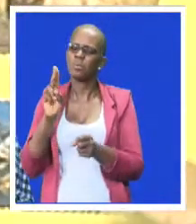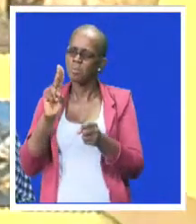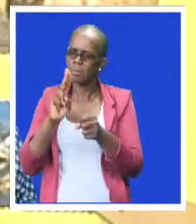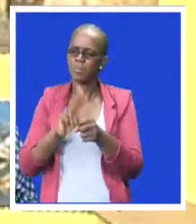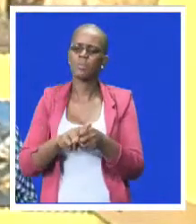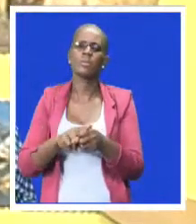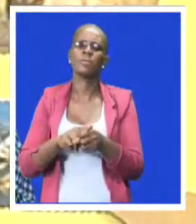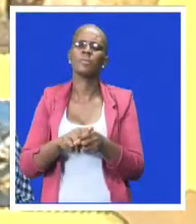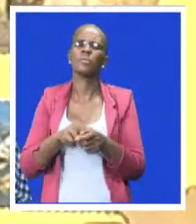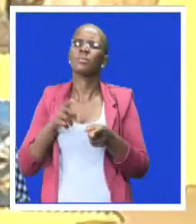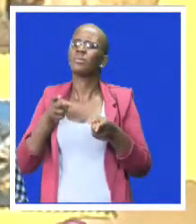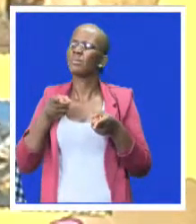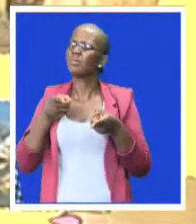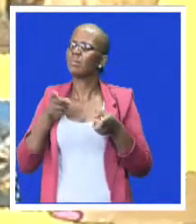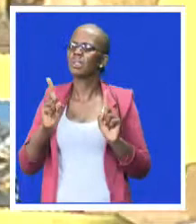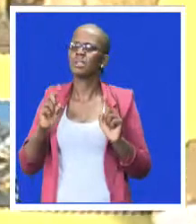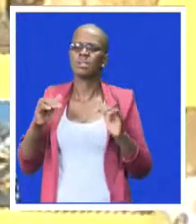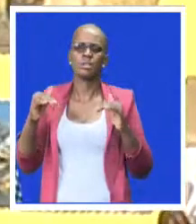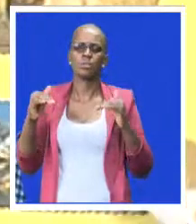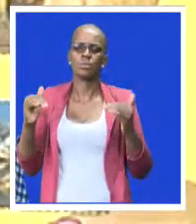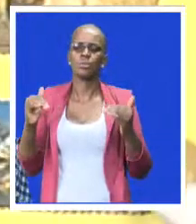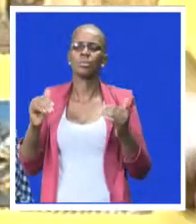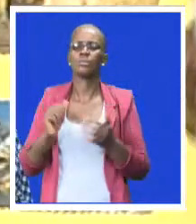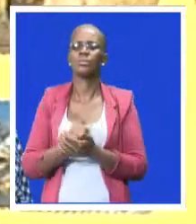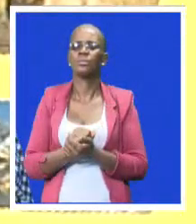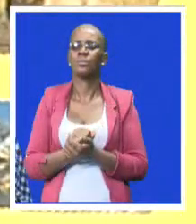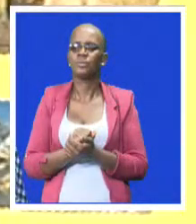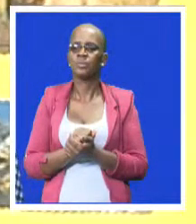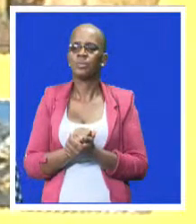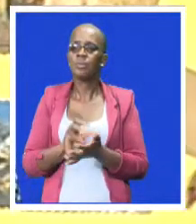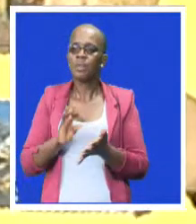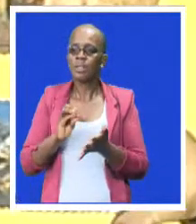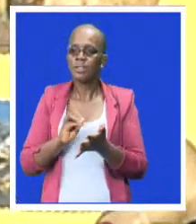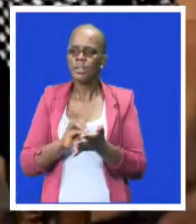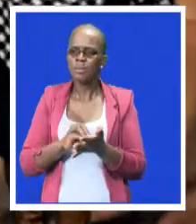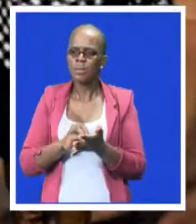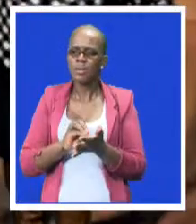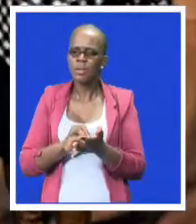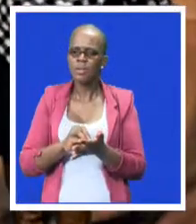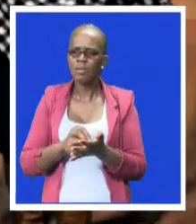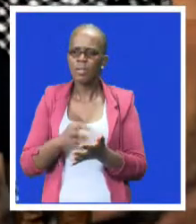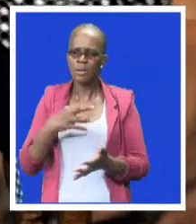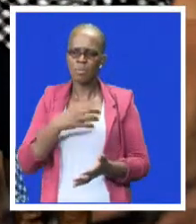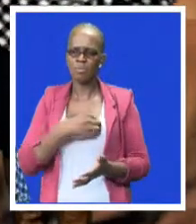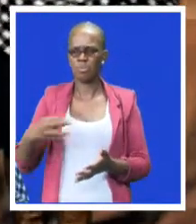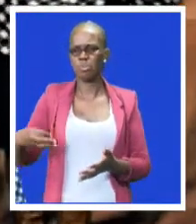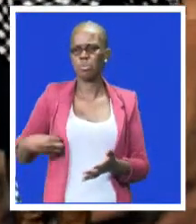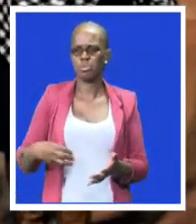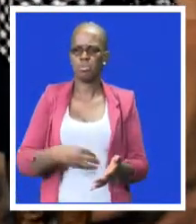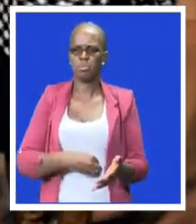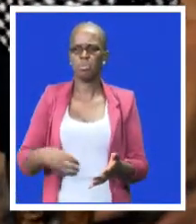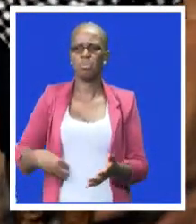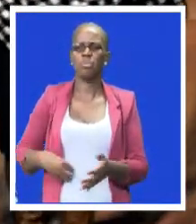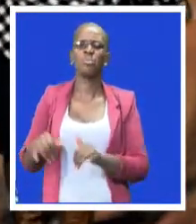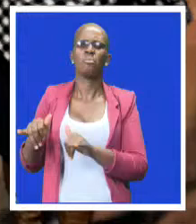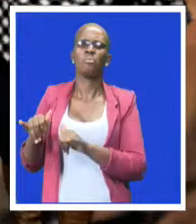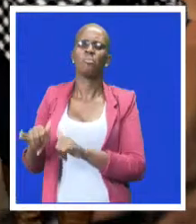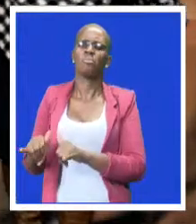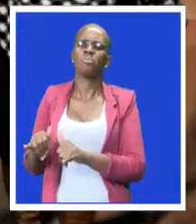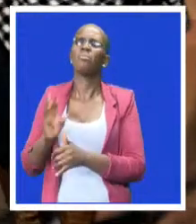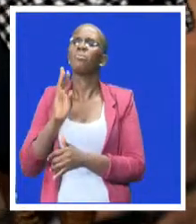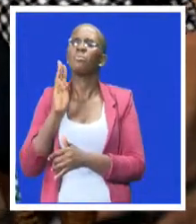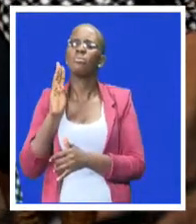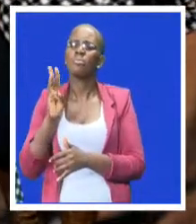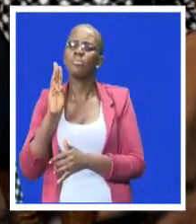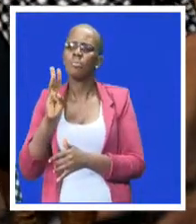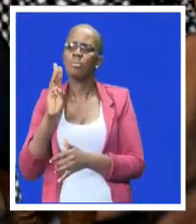us. And this is a turtle. It lives in the water. So these are the animals that we'll